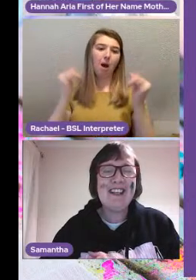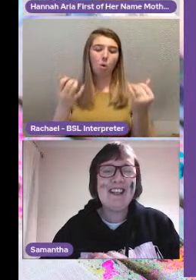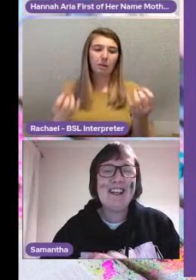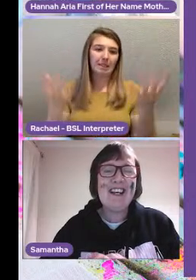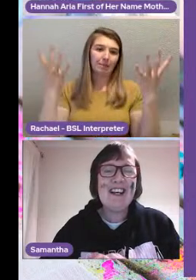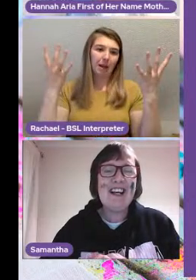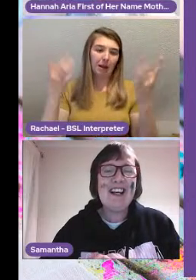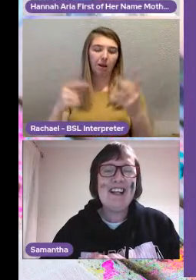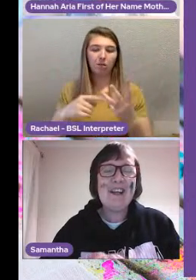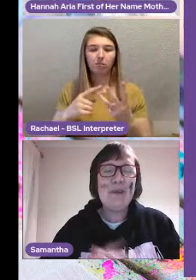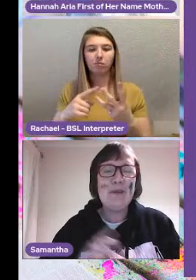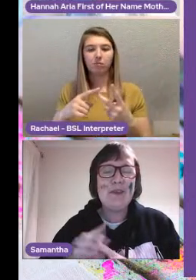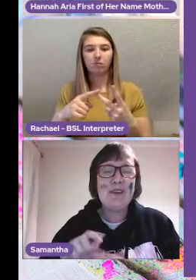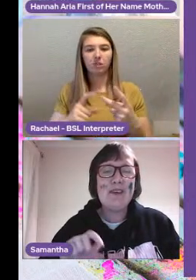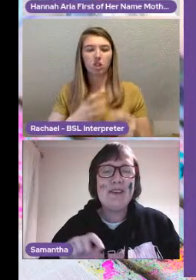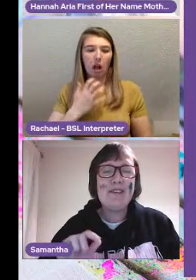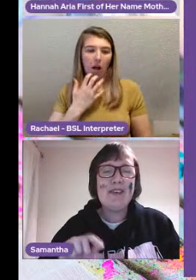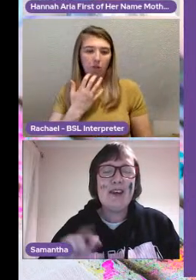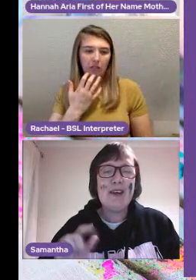think. And the